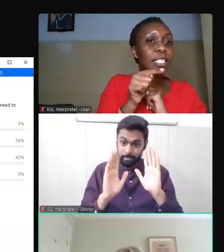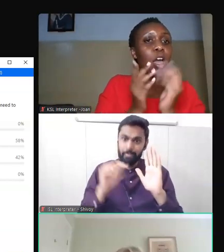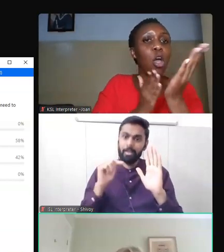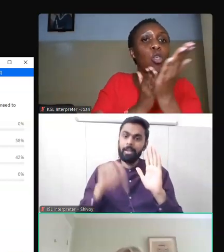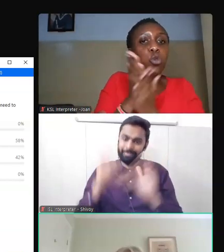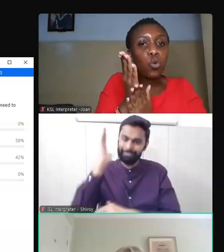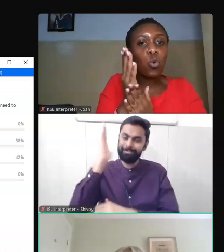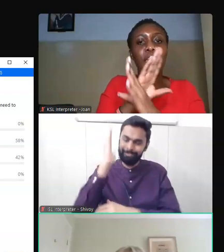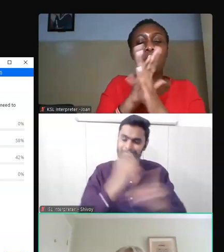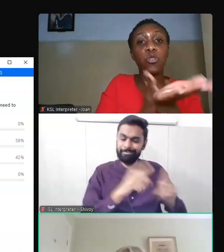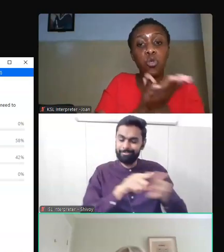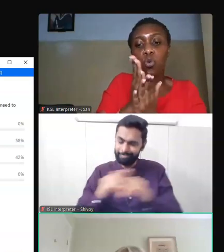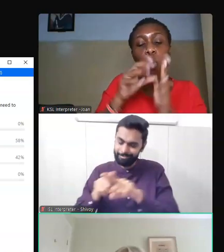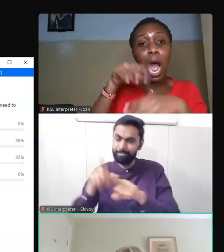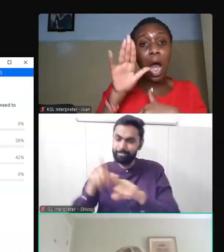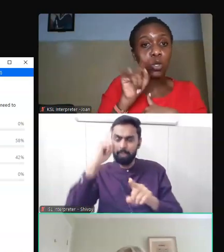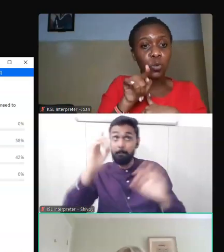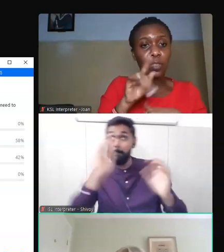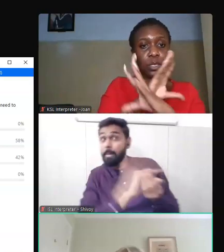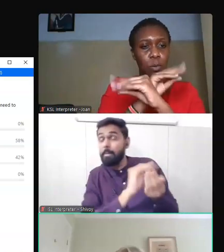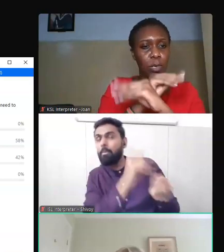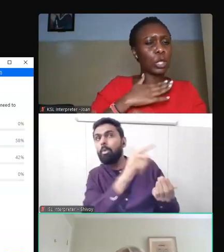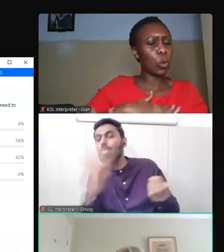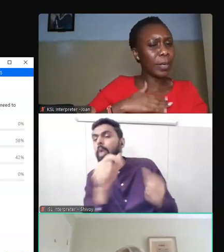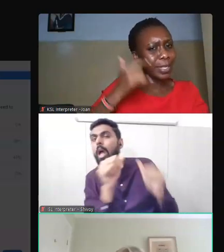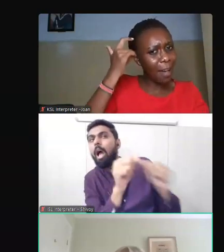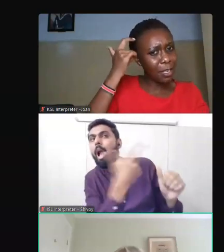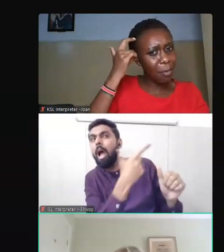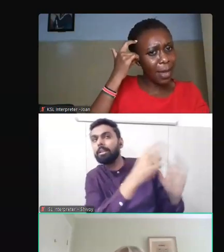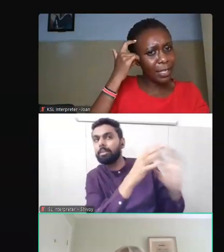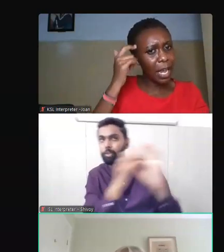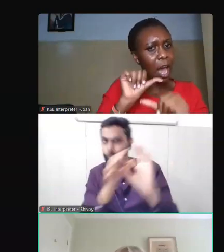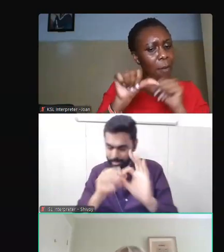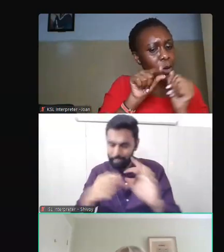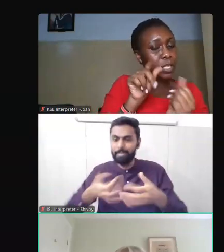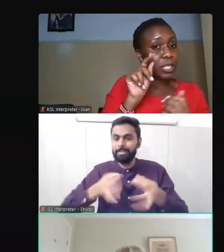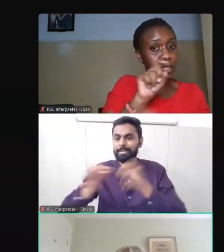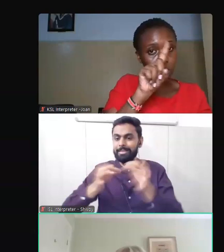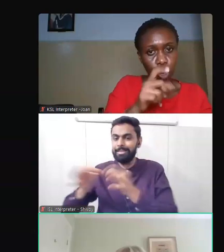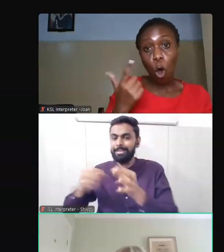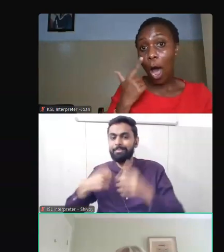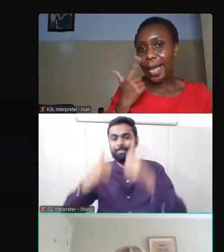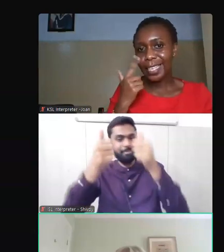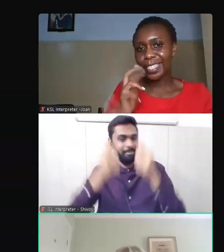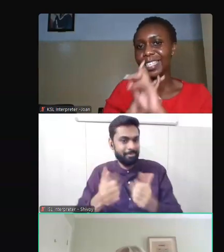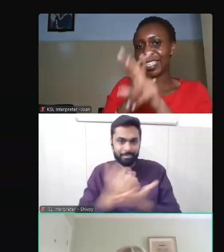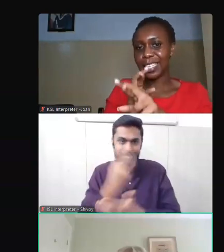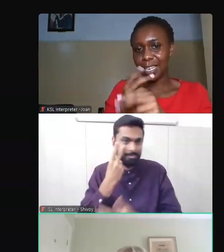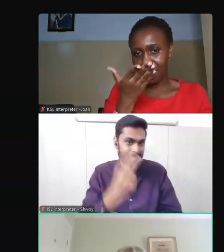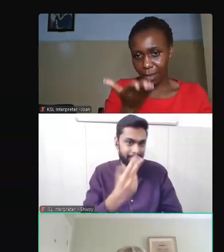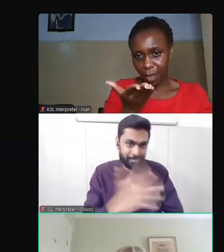of this webinar. So please do keep in mind that question. Okay, I'm seeing the results coming in now. So we've